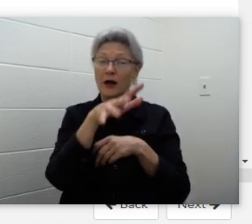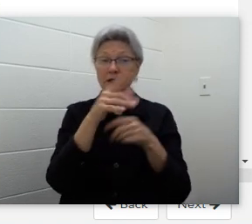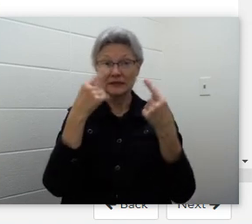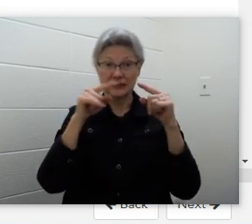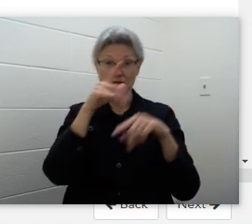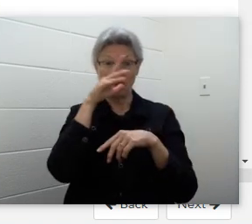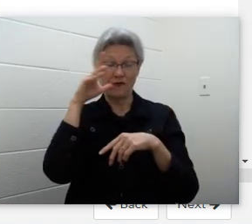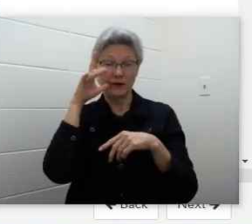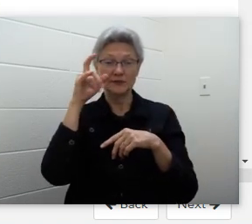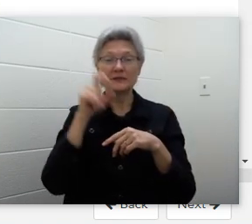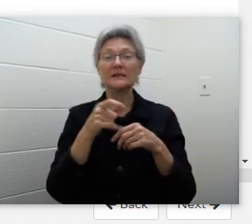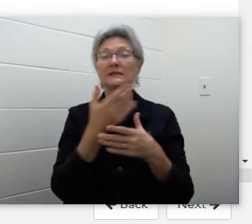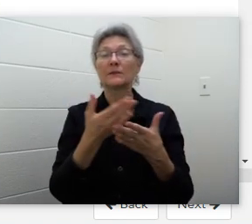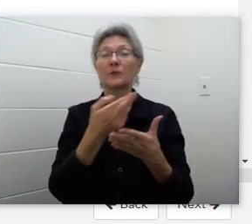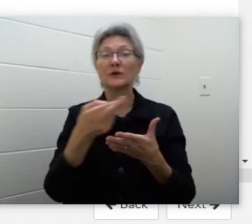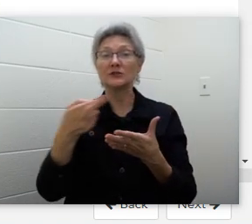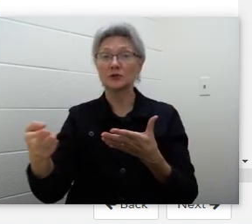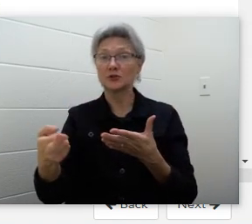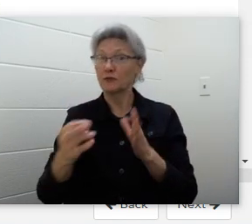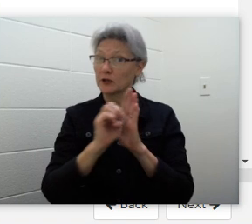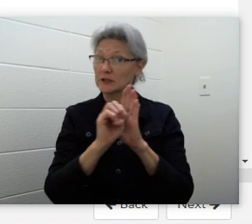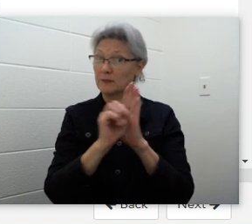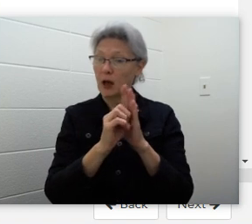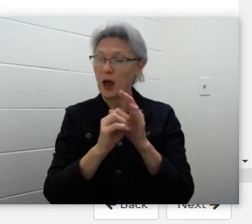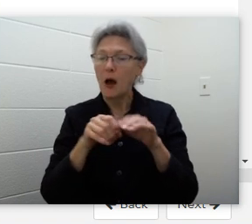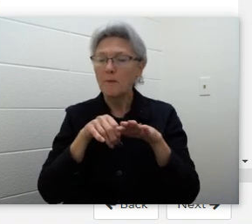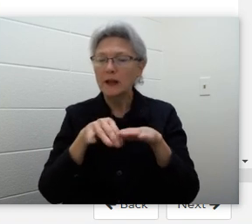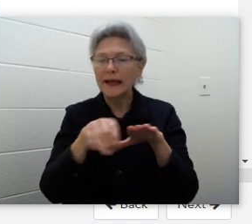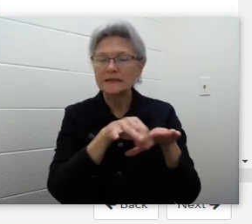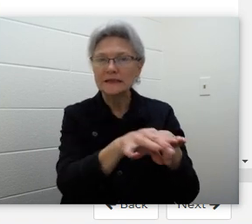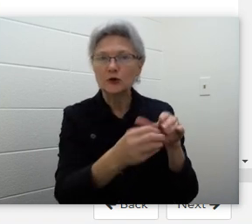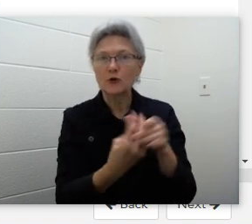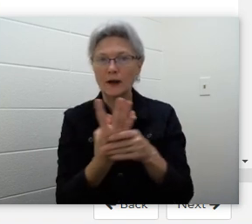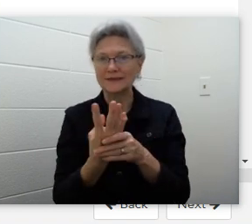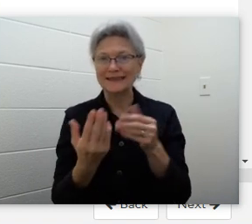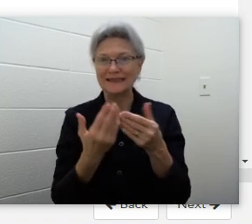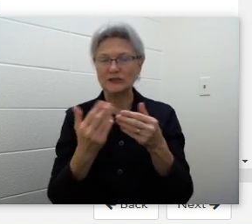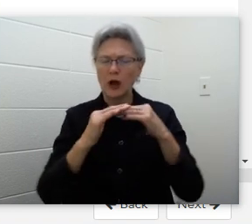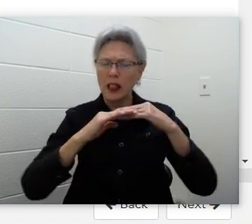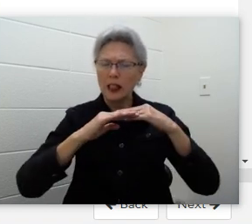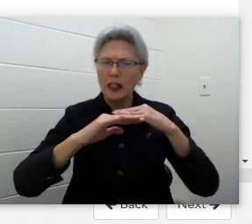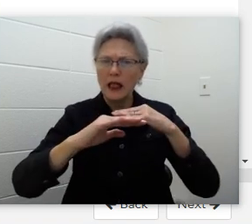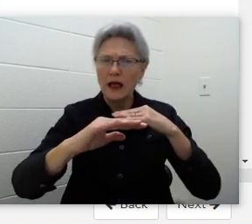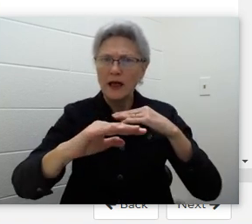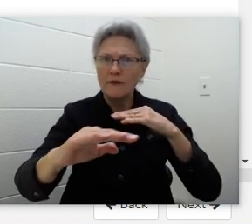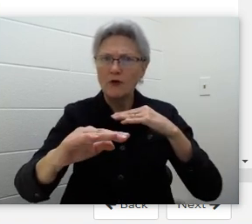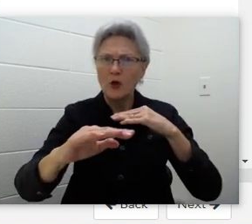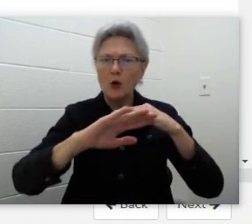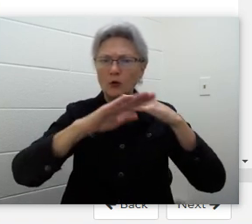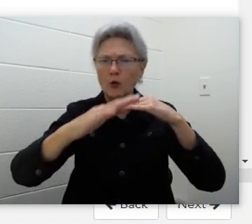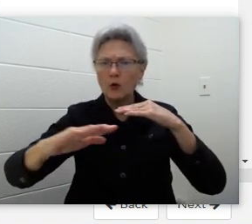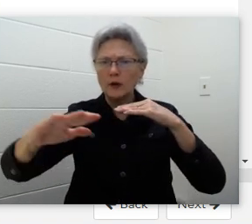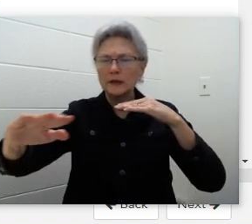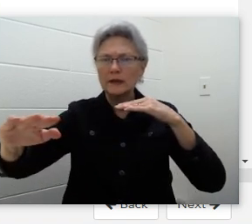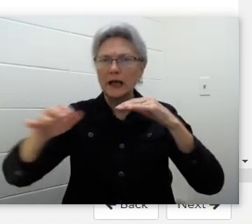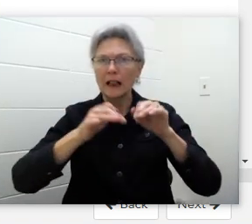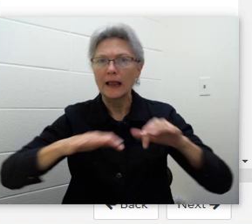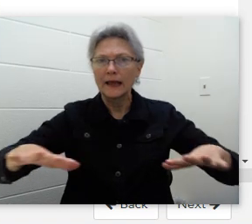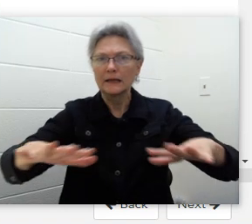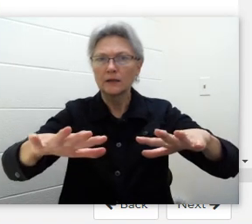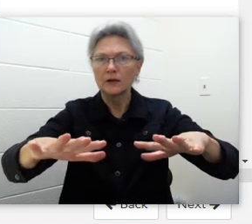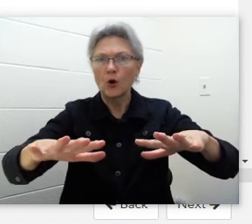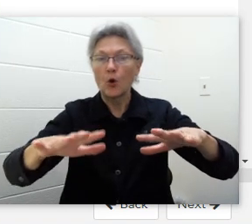farms need certain resources. For example, planting crops is easier on level or gently rolling land. With